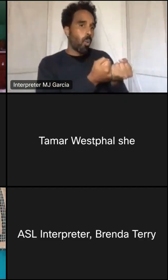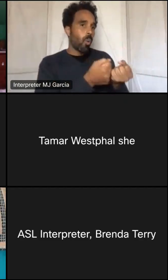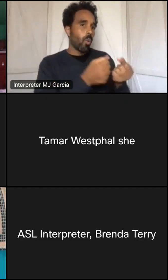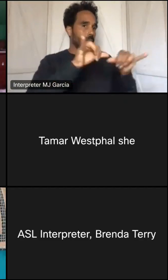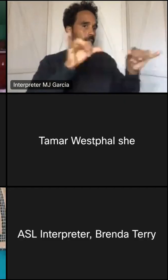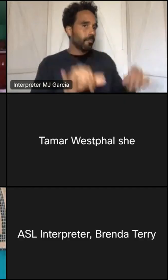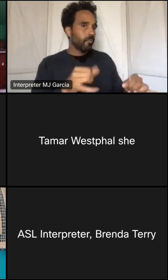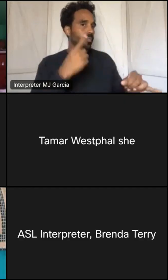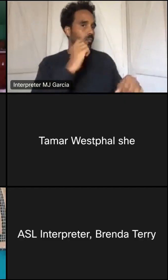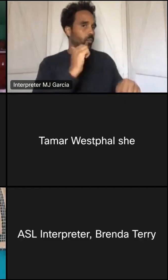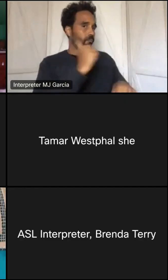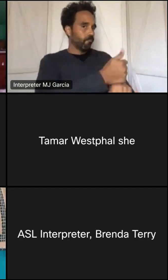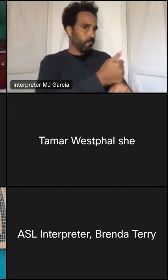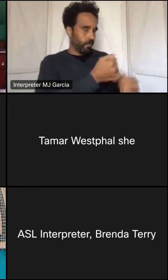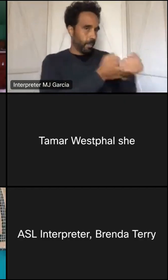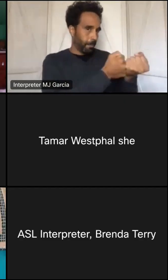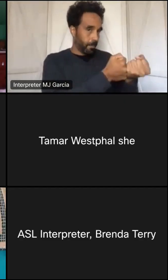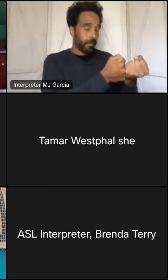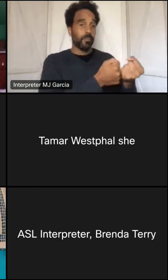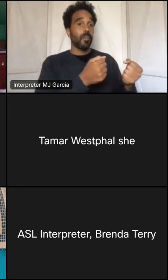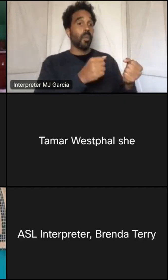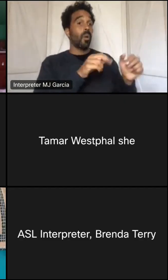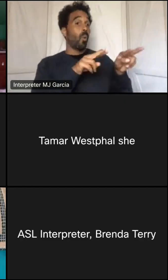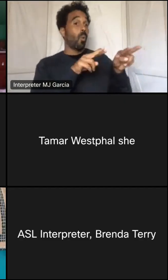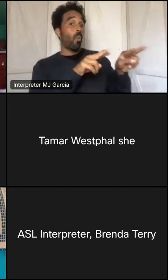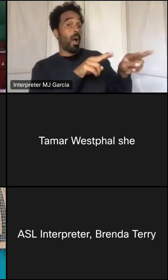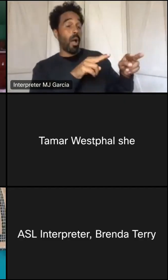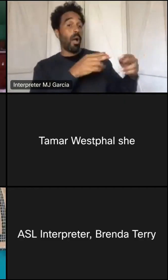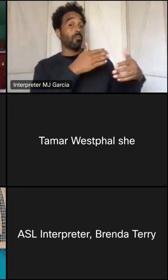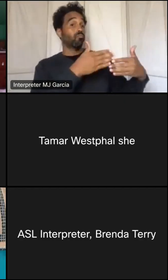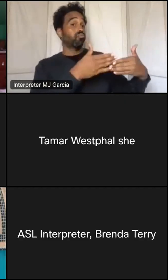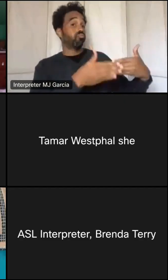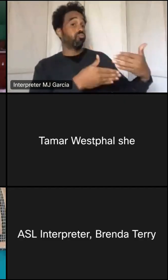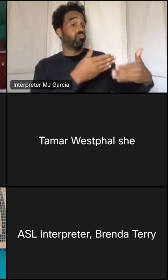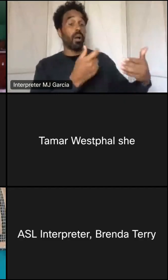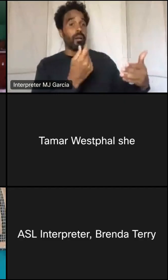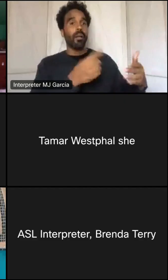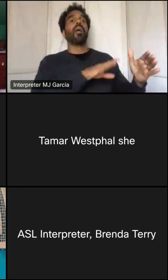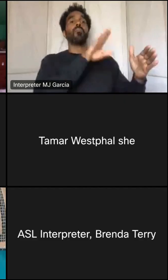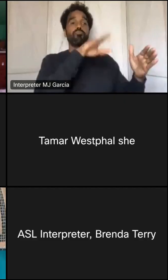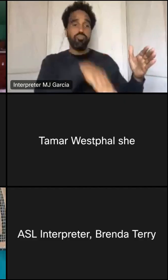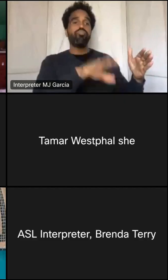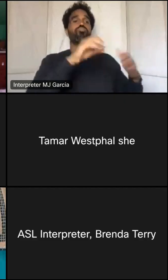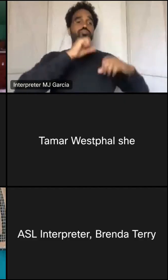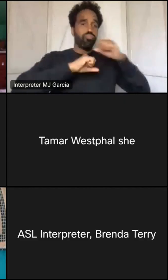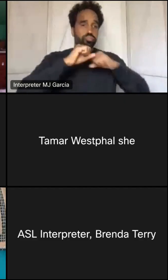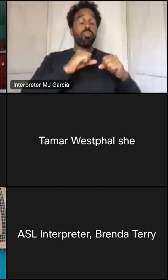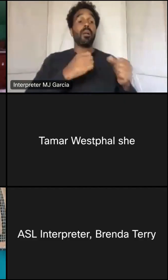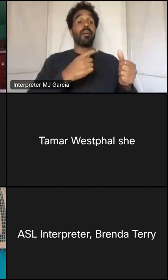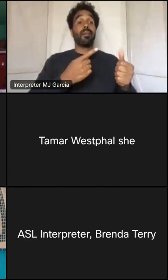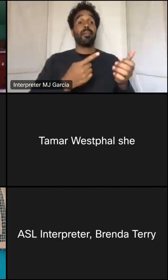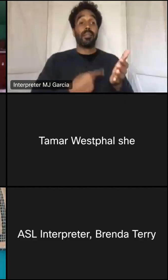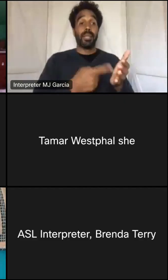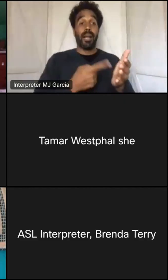have, and seeing them go through the process. And sometimes, it's not linear. It just goes up and down, and sometimes it stops, and then, we